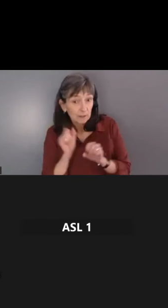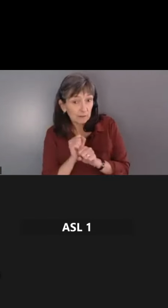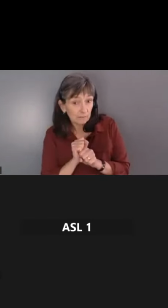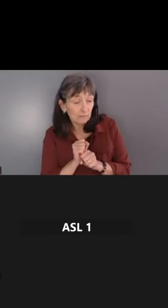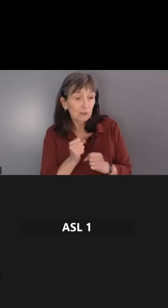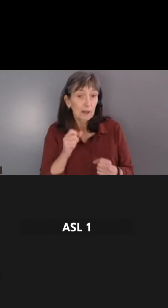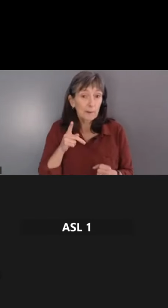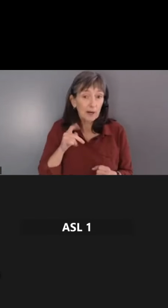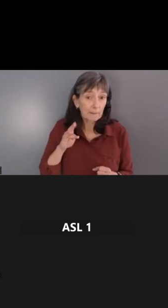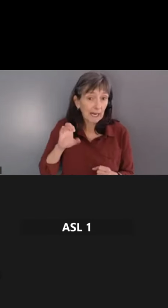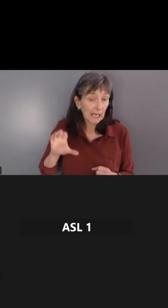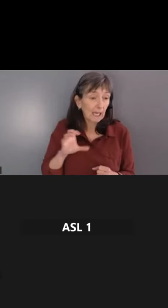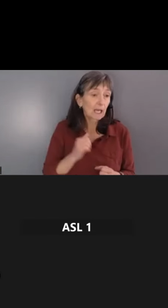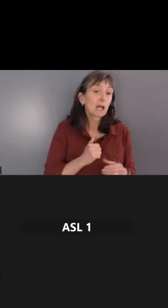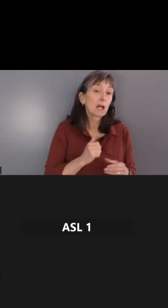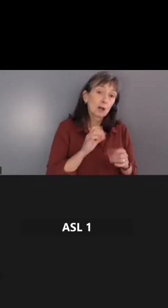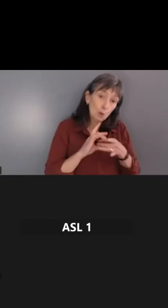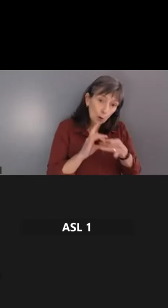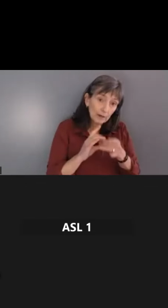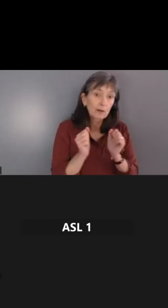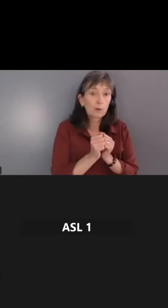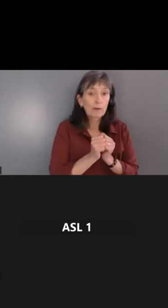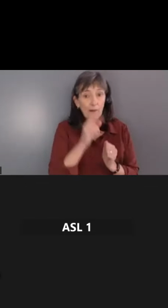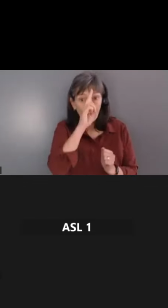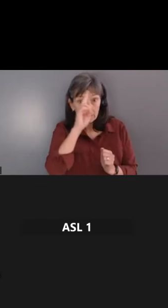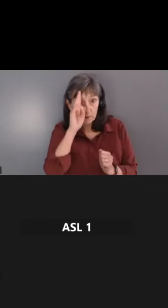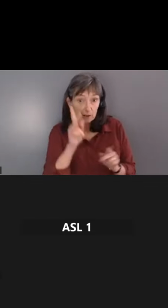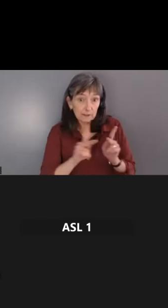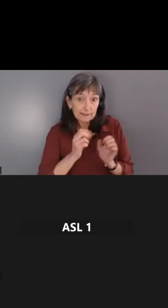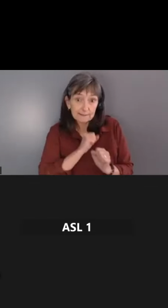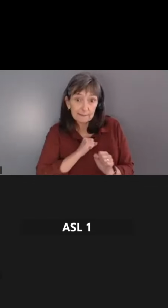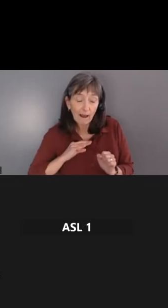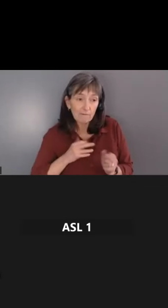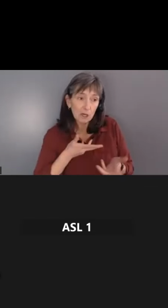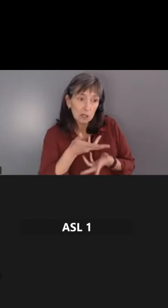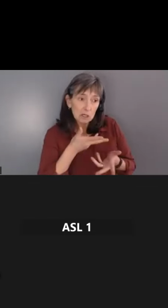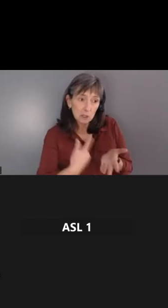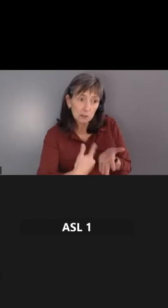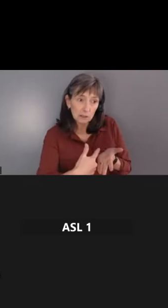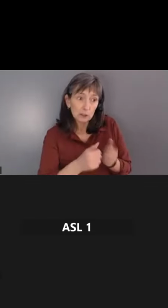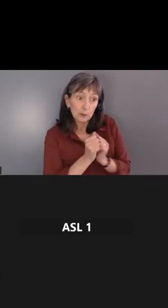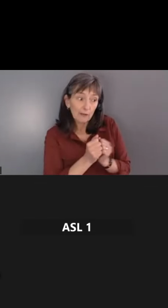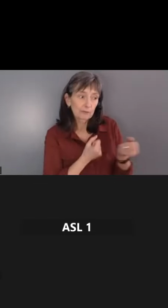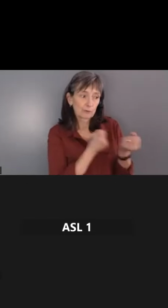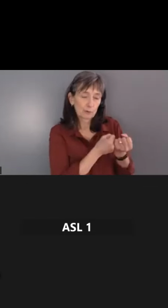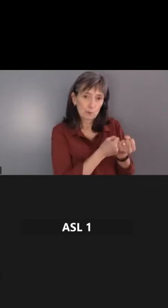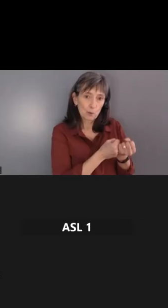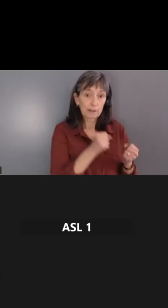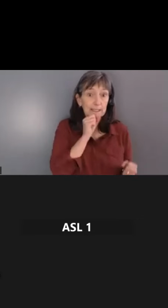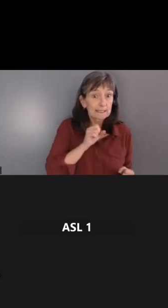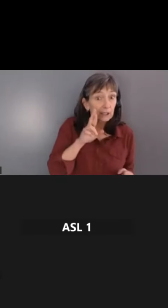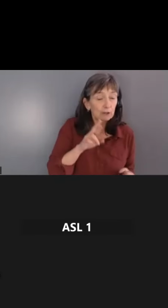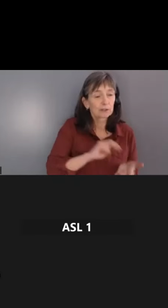improve quality of life, have also shown promise in reducing hospitalizations and resulting long-term care home admissions.